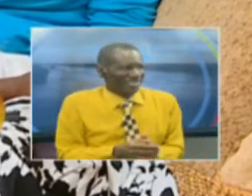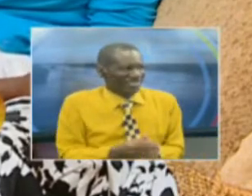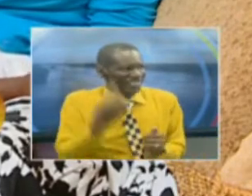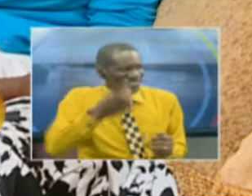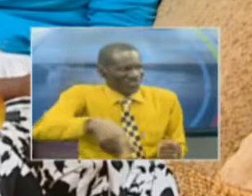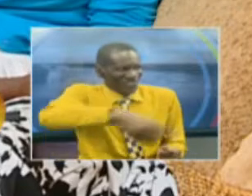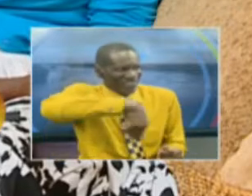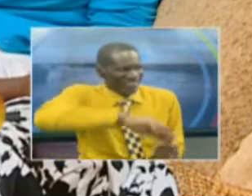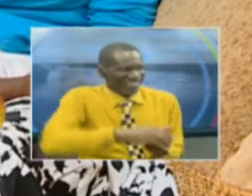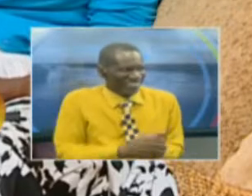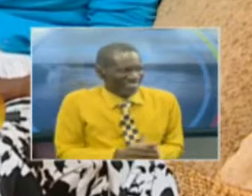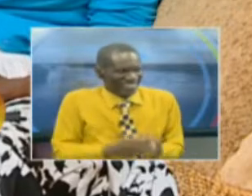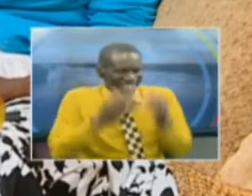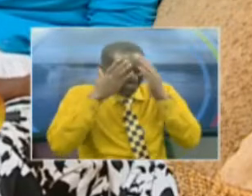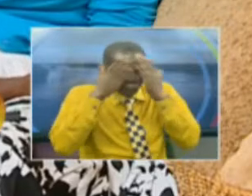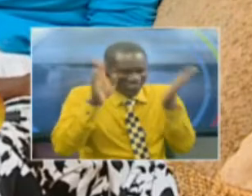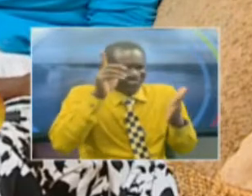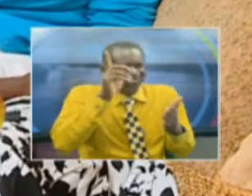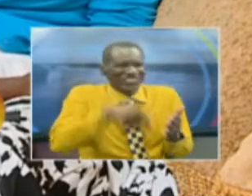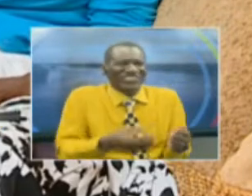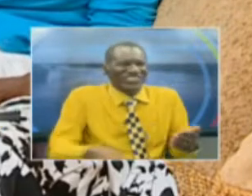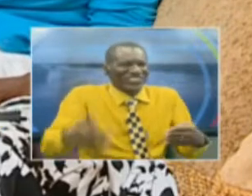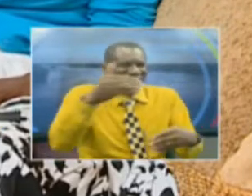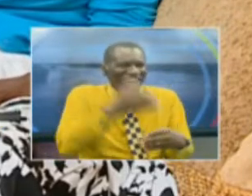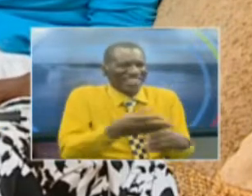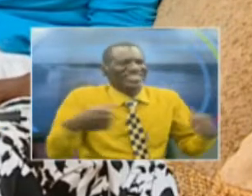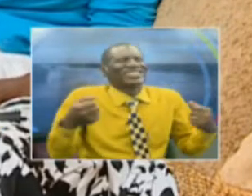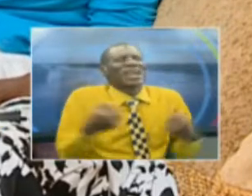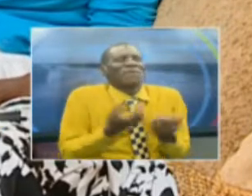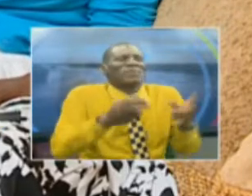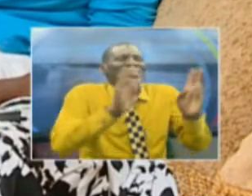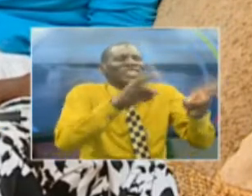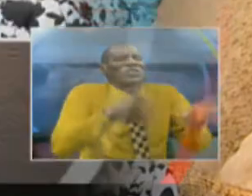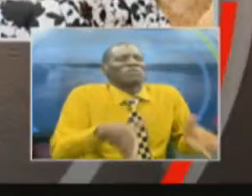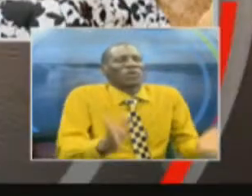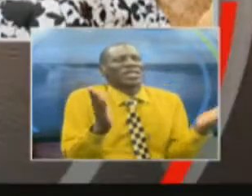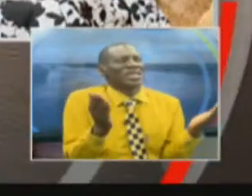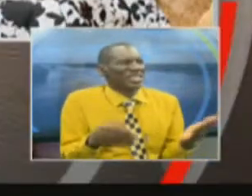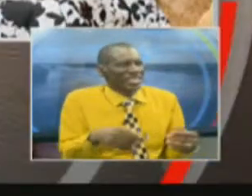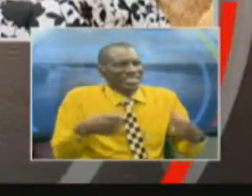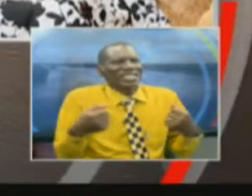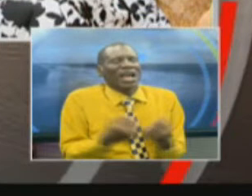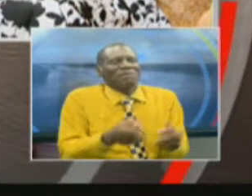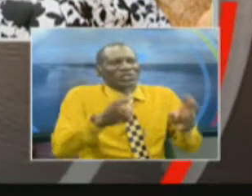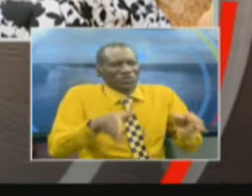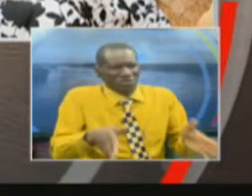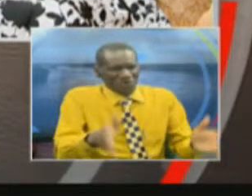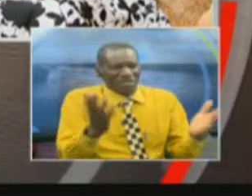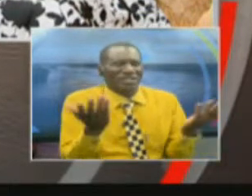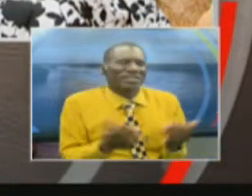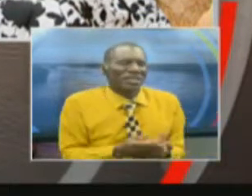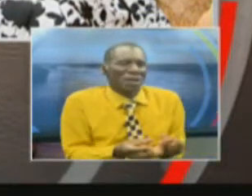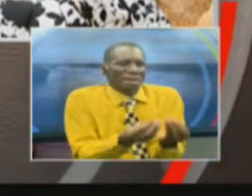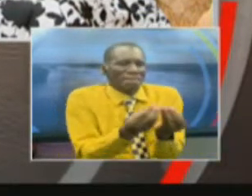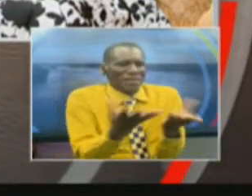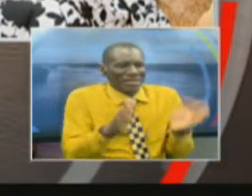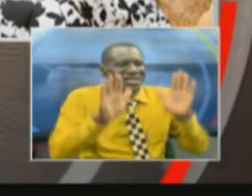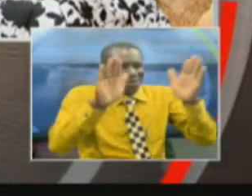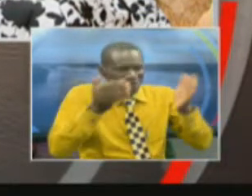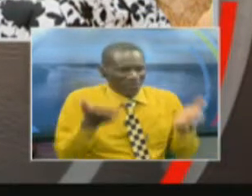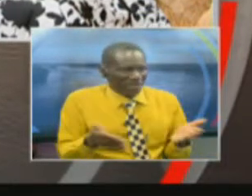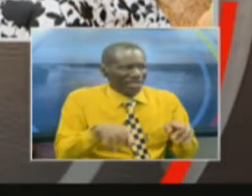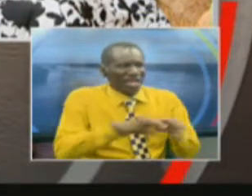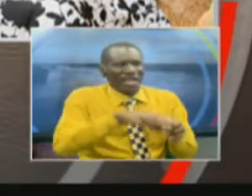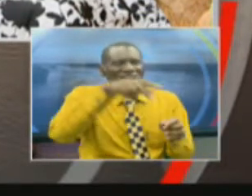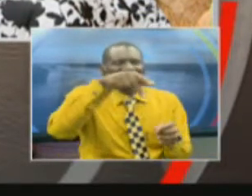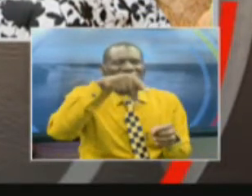for us, I don't know what to add, but it happens normally. Yeah. But the most important thing, as